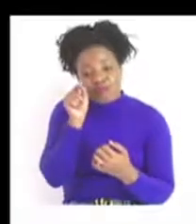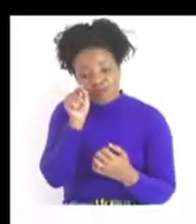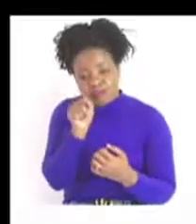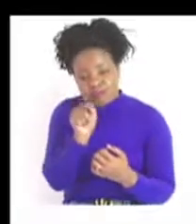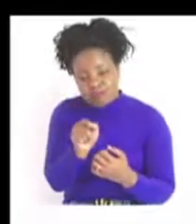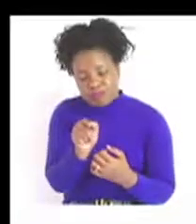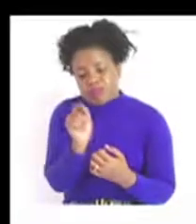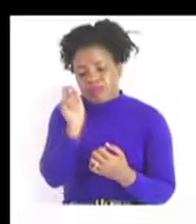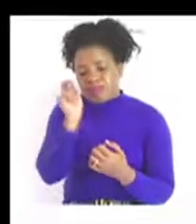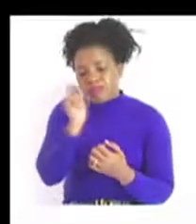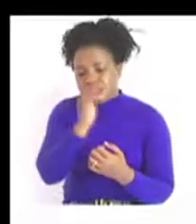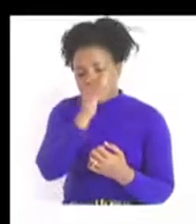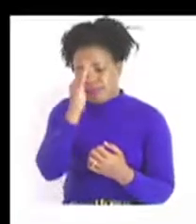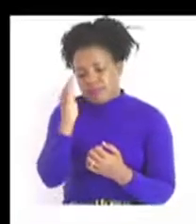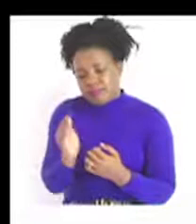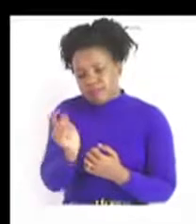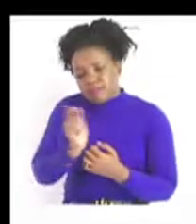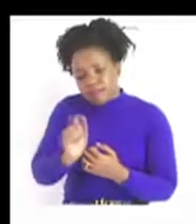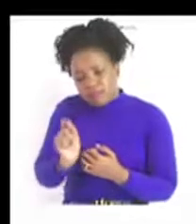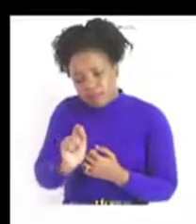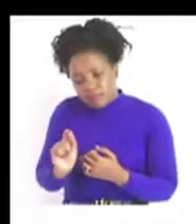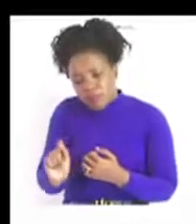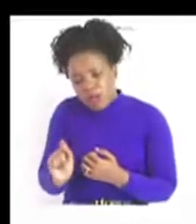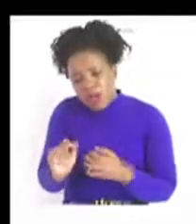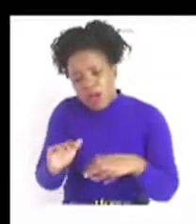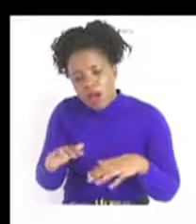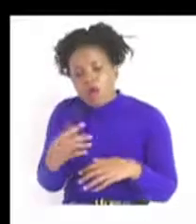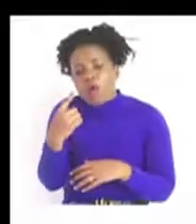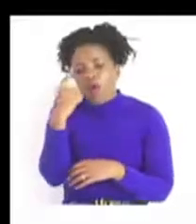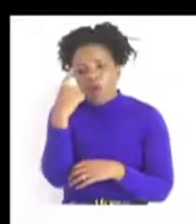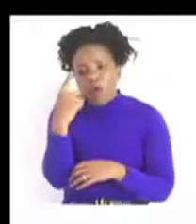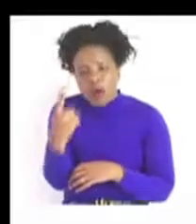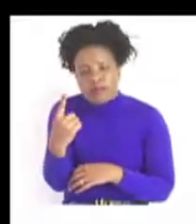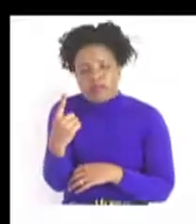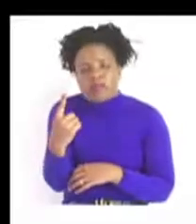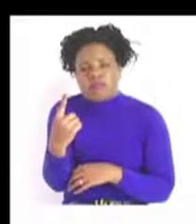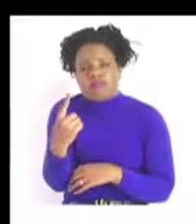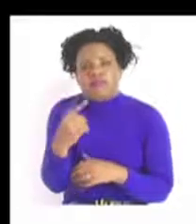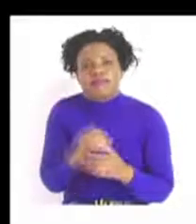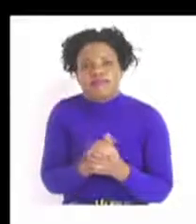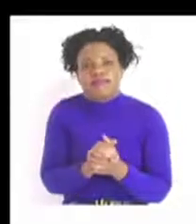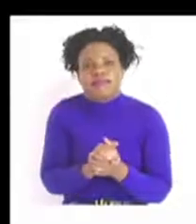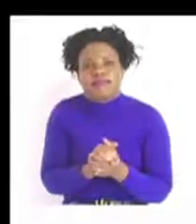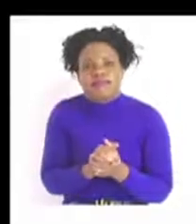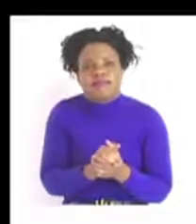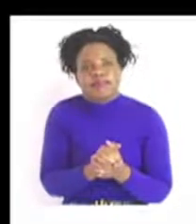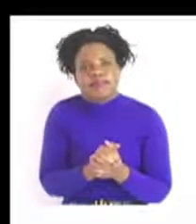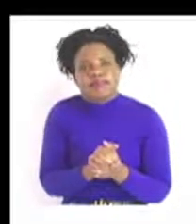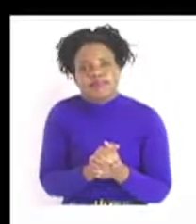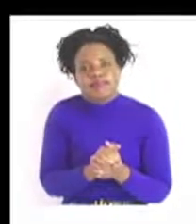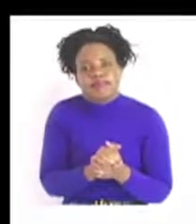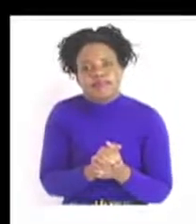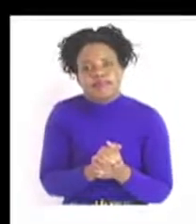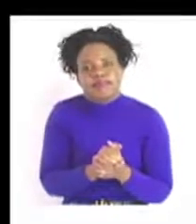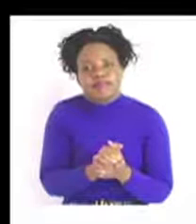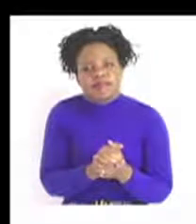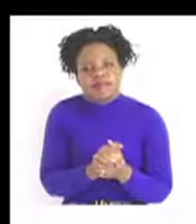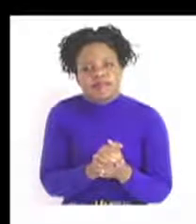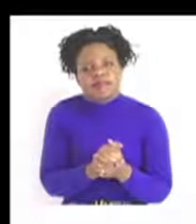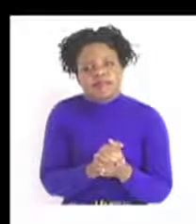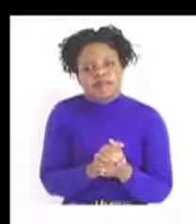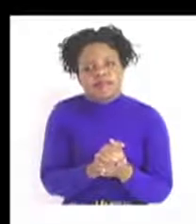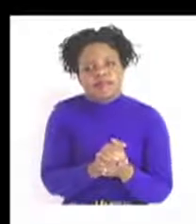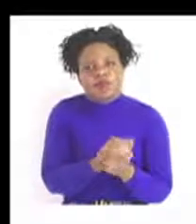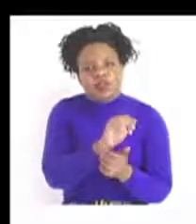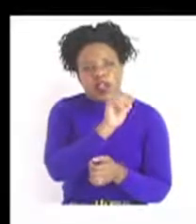So on your left-hand side, you have what the other children bought already, and on your right, it's